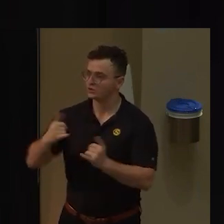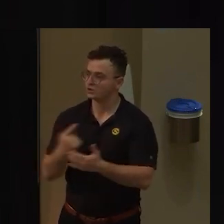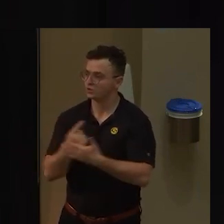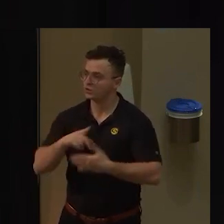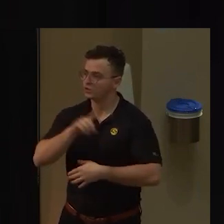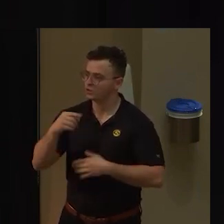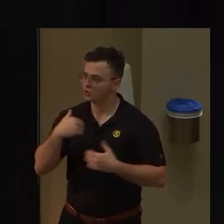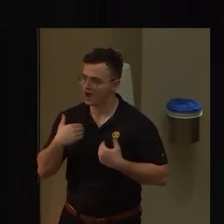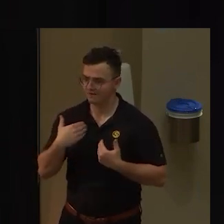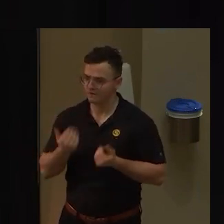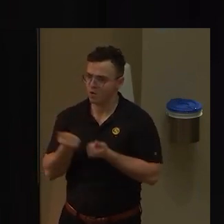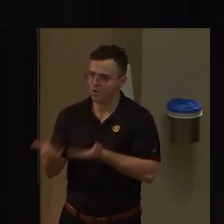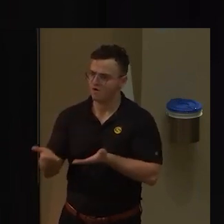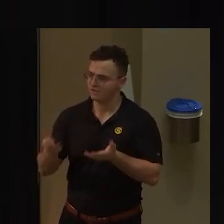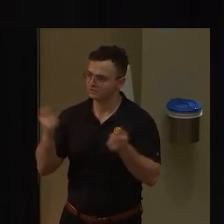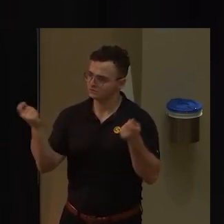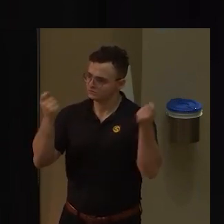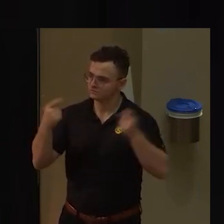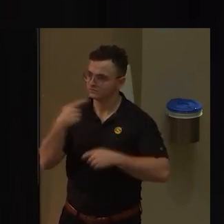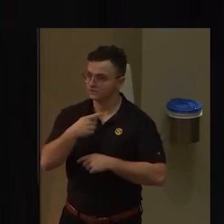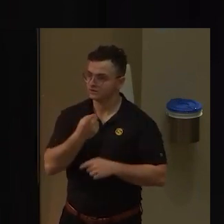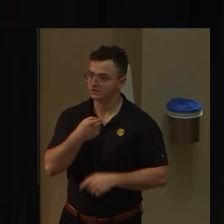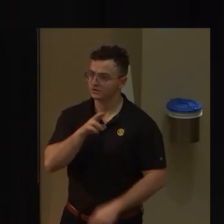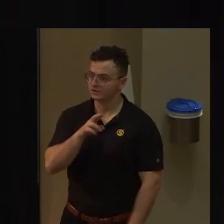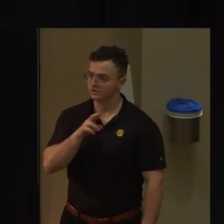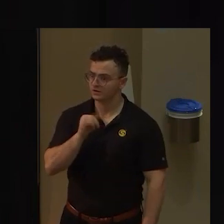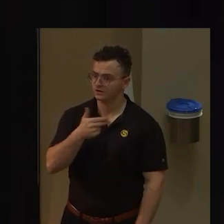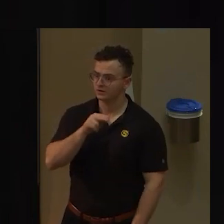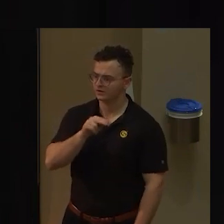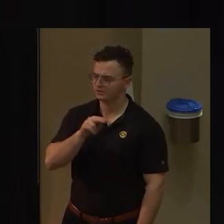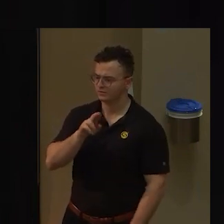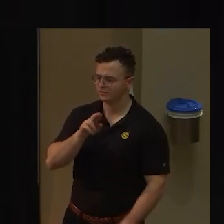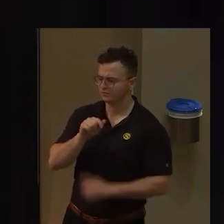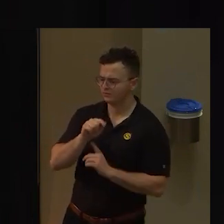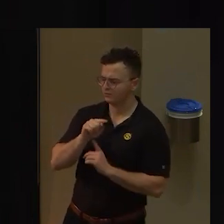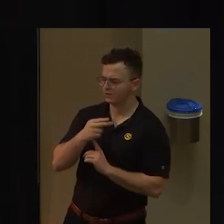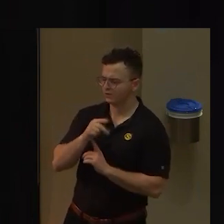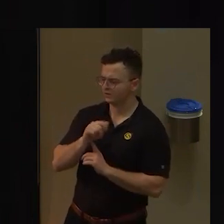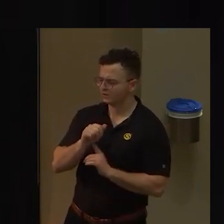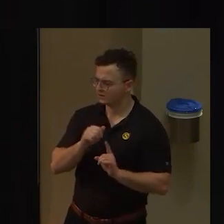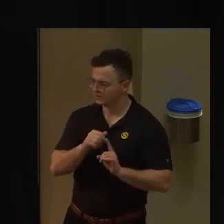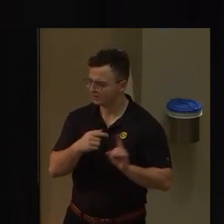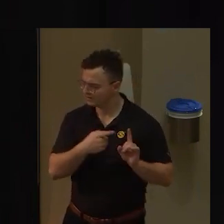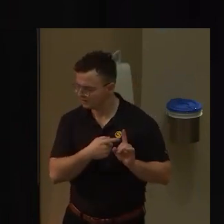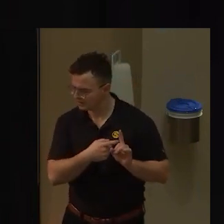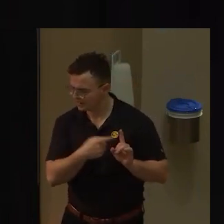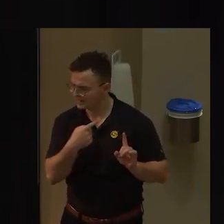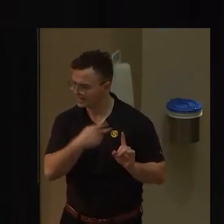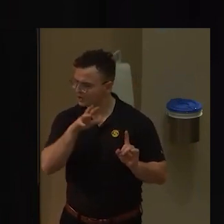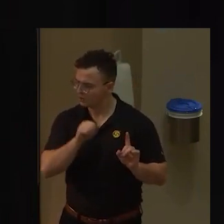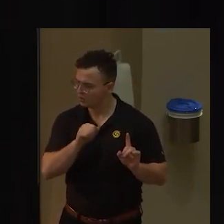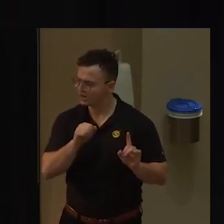also offered in celebration of the memory of Reverend Dr. John Walker, who passed away a couple of weeks. He